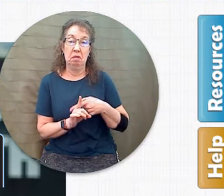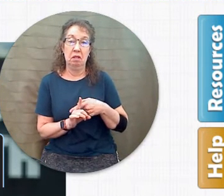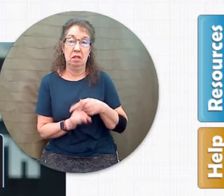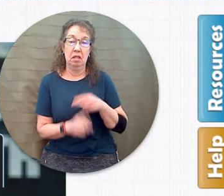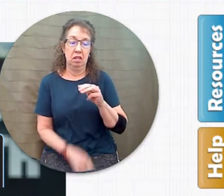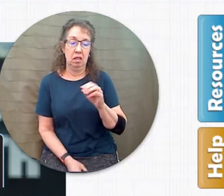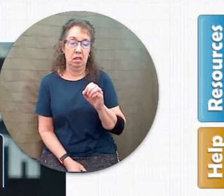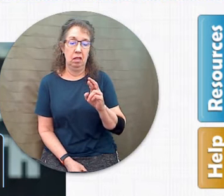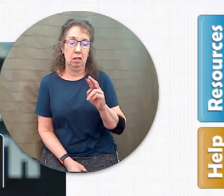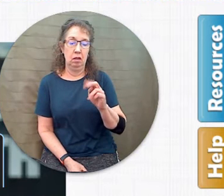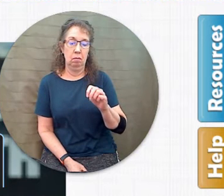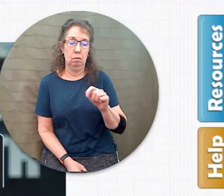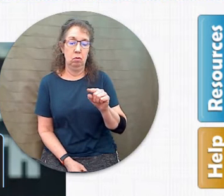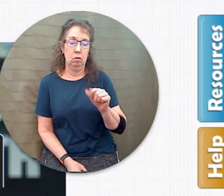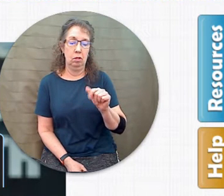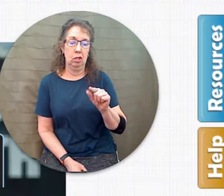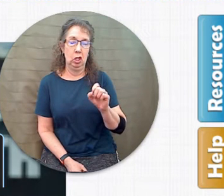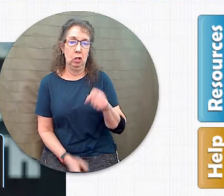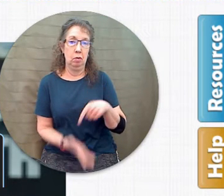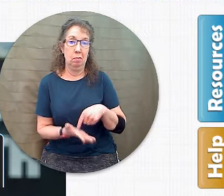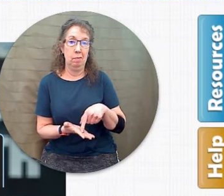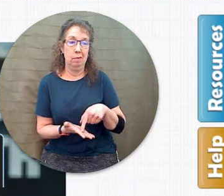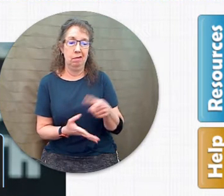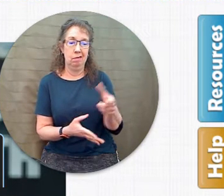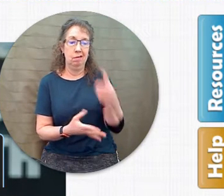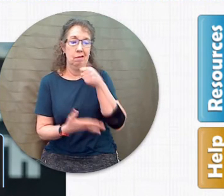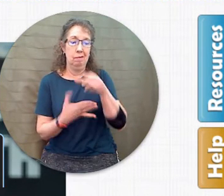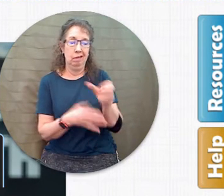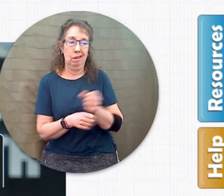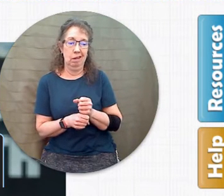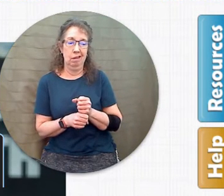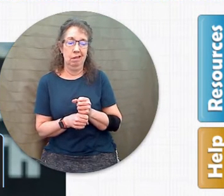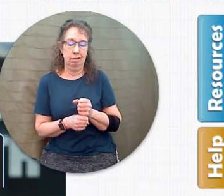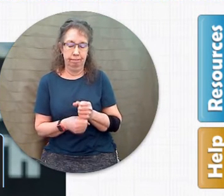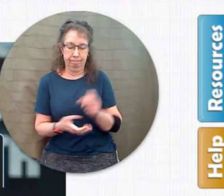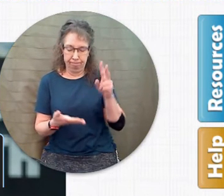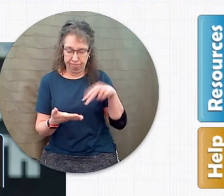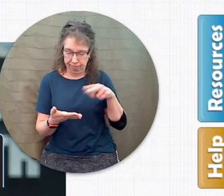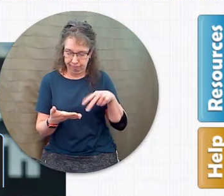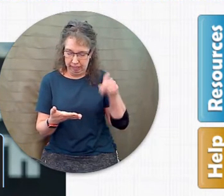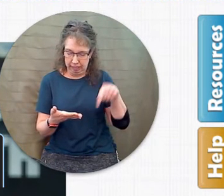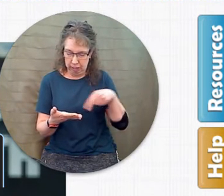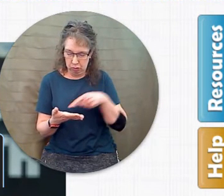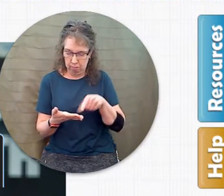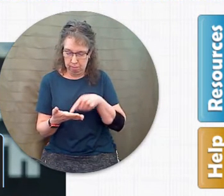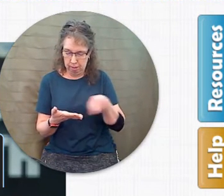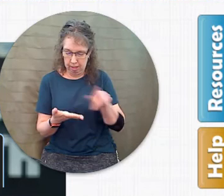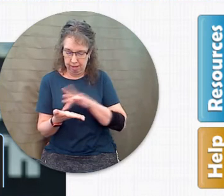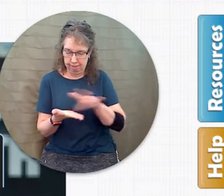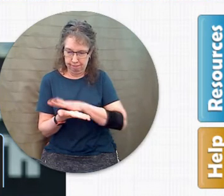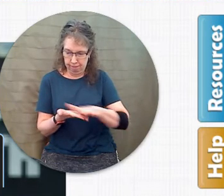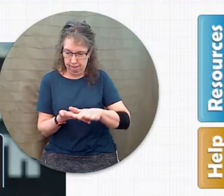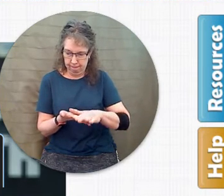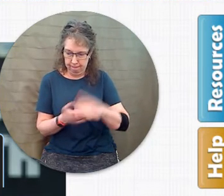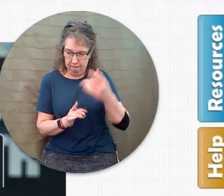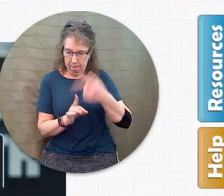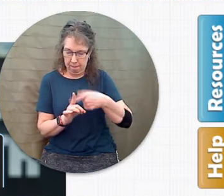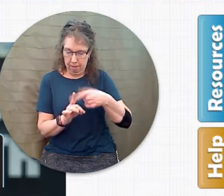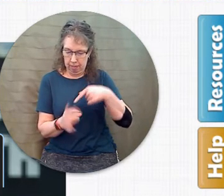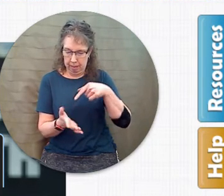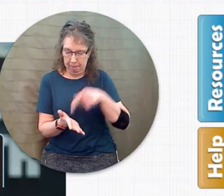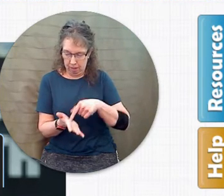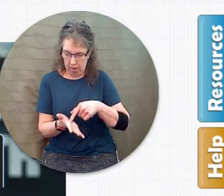okay, I need to pay this monthly bill off, and I only have 359 more of